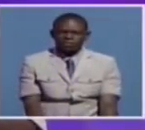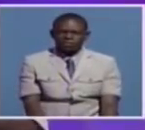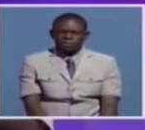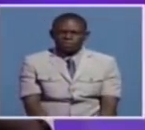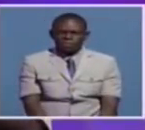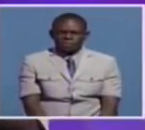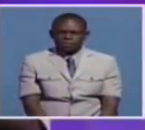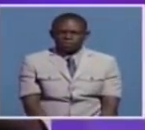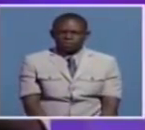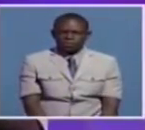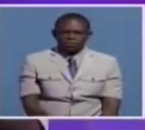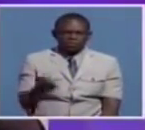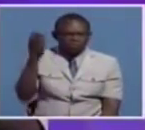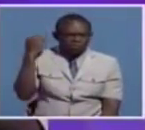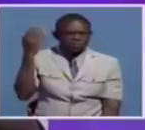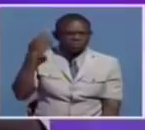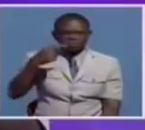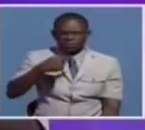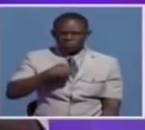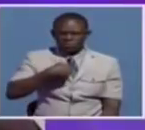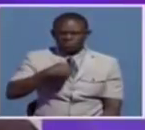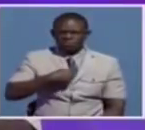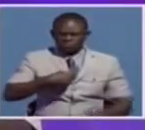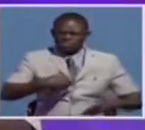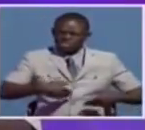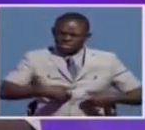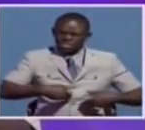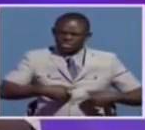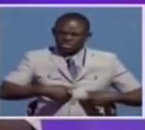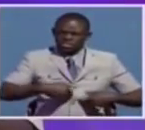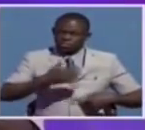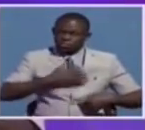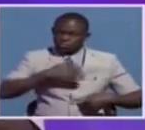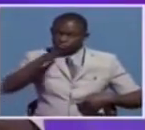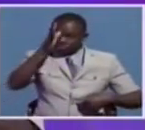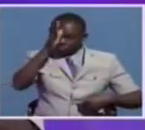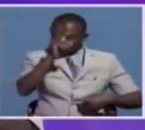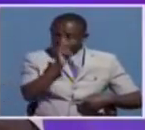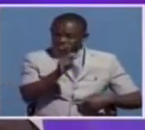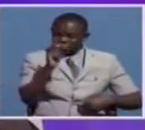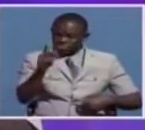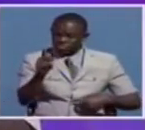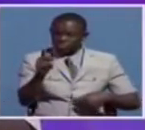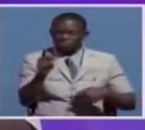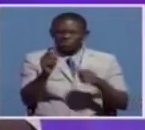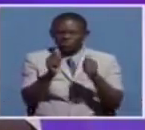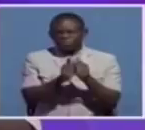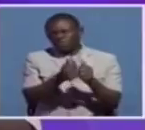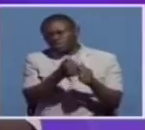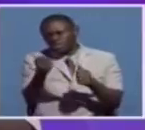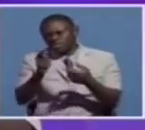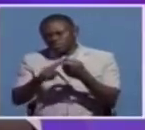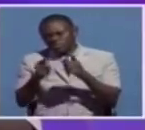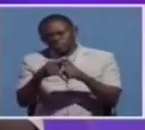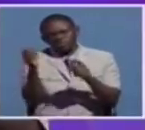was this aspiration that Africans must rule themselves, that we want what the whites have got, and we want to rule